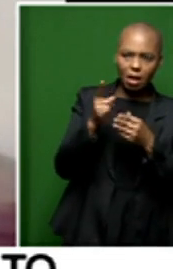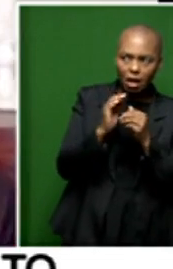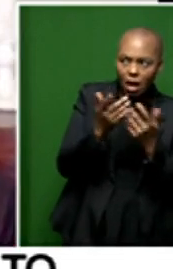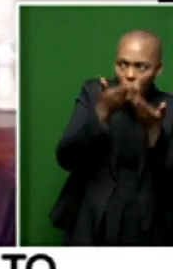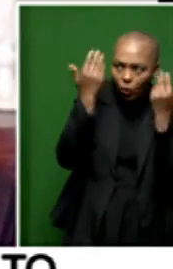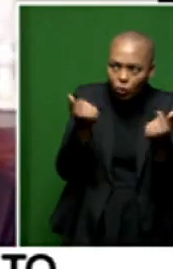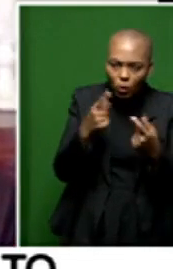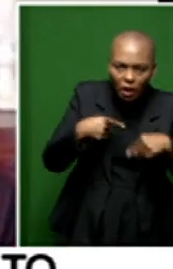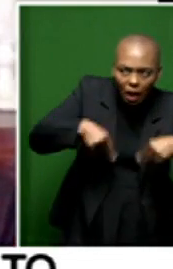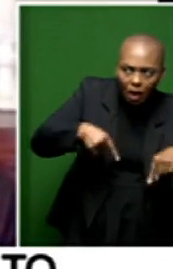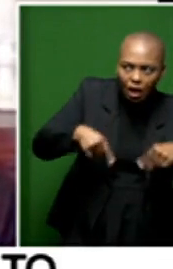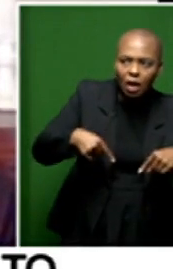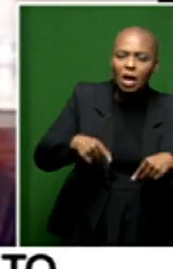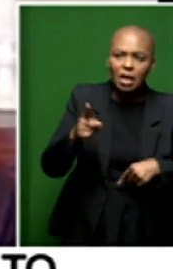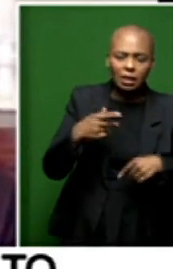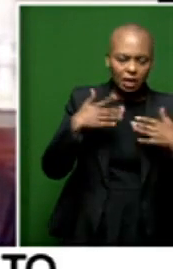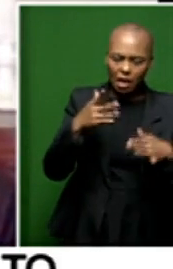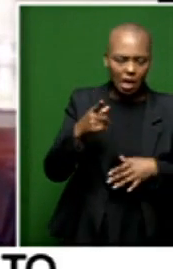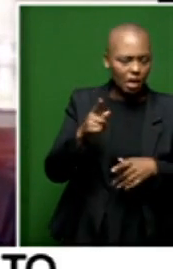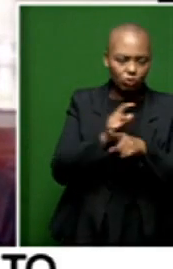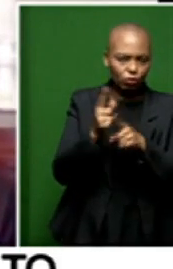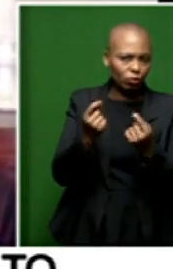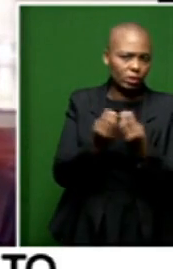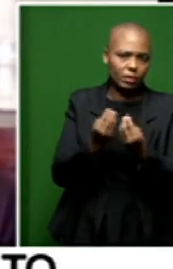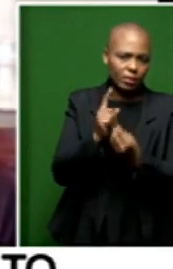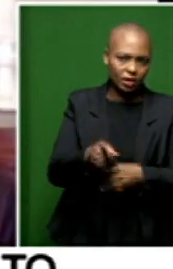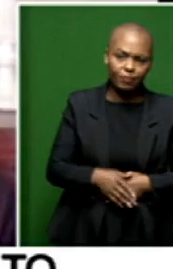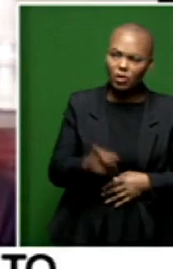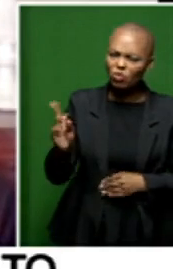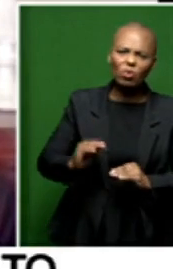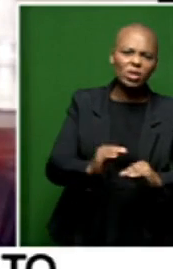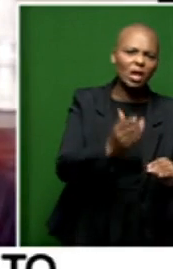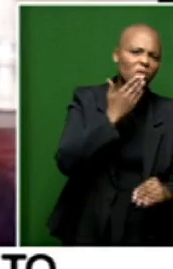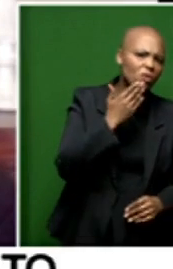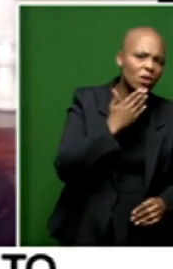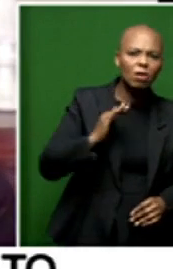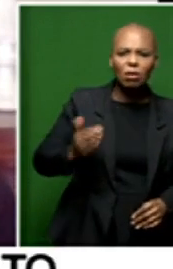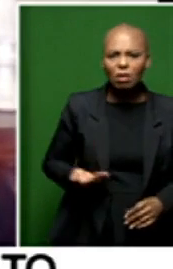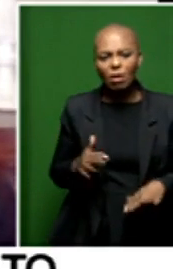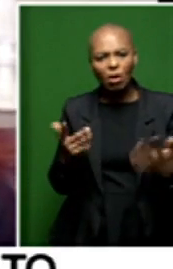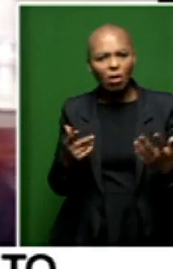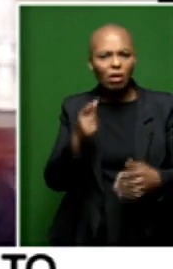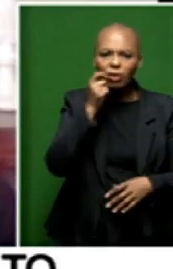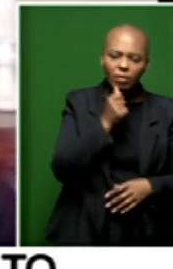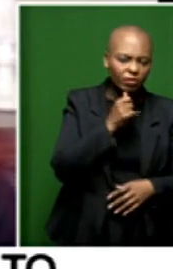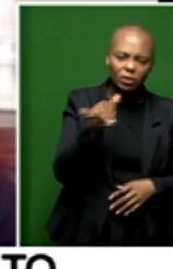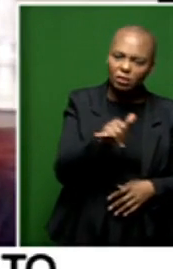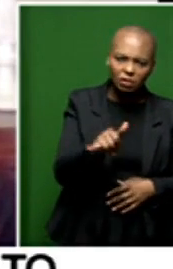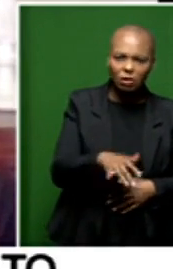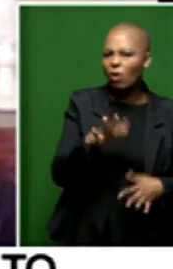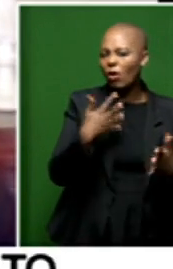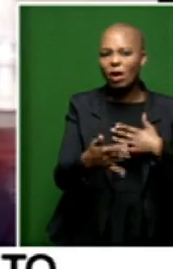Now, what kinds of people have you trained? Is it mostly ladies? Is it the guys, or just about anybody?